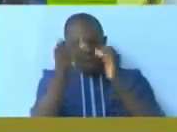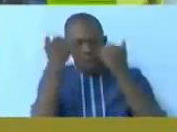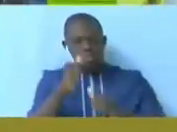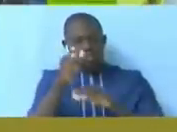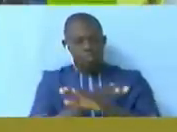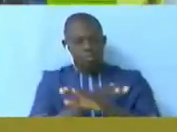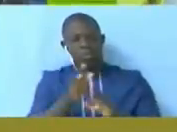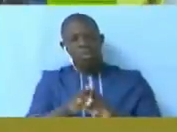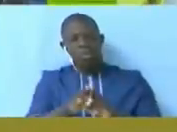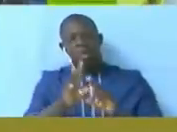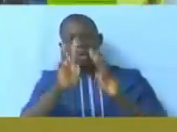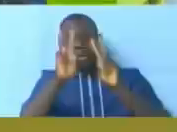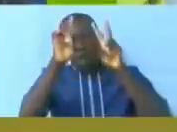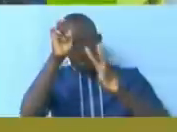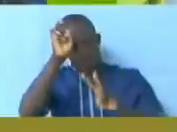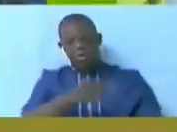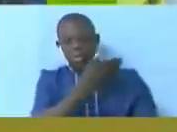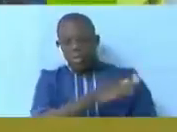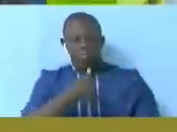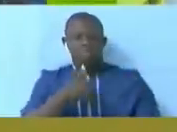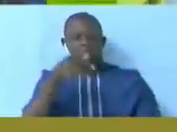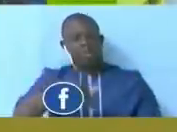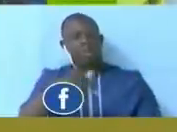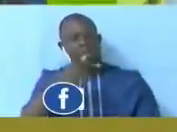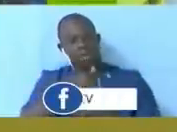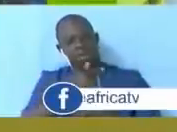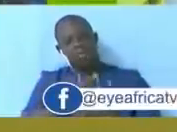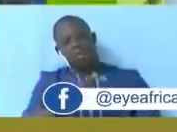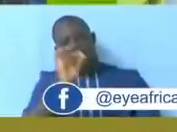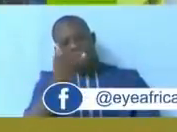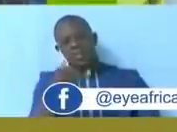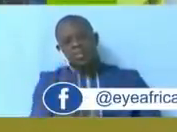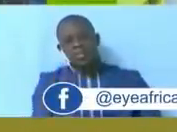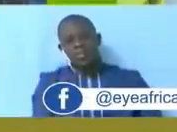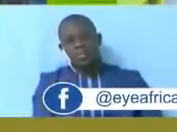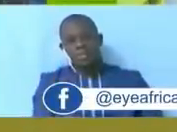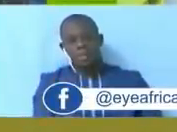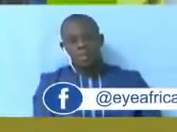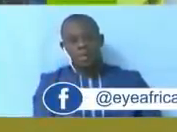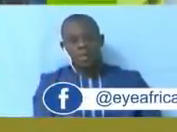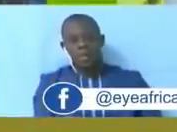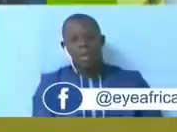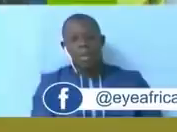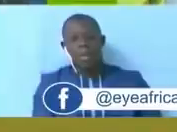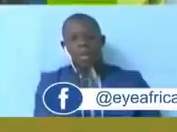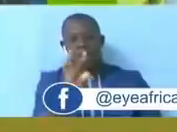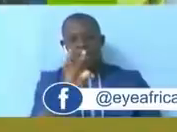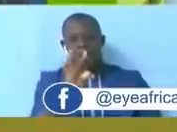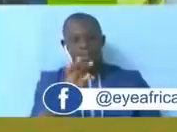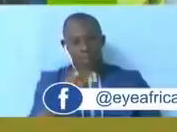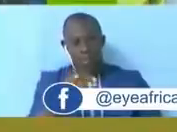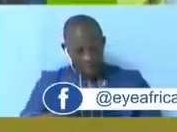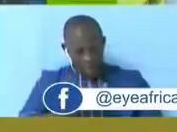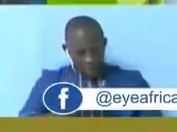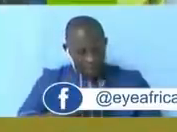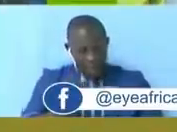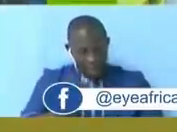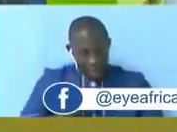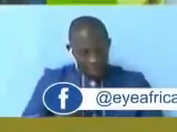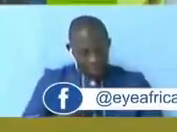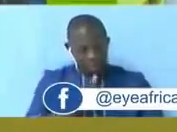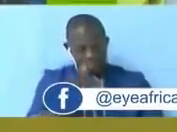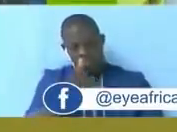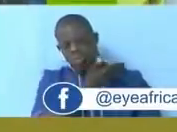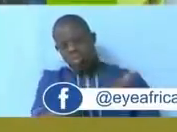Jammeh was going to leave me here. Yes. If I was threatened, I would have left Gambia. Ninga transila tanu Gambia banko mba bulala